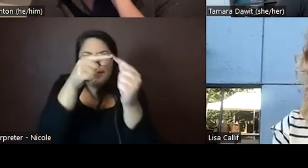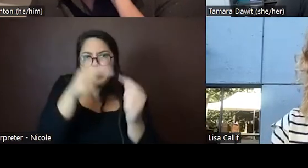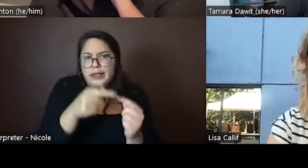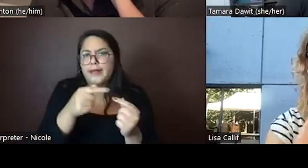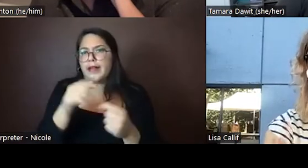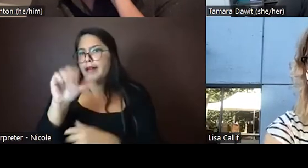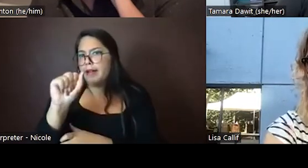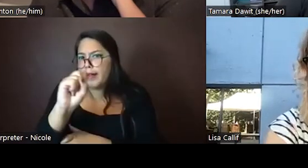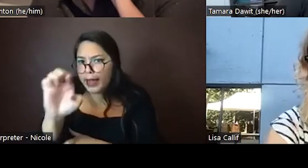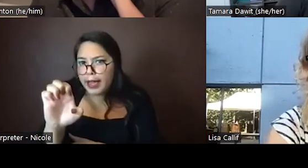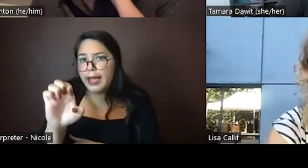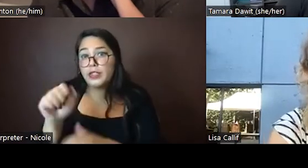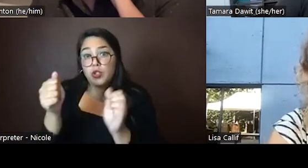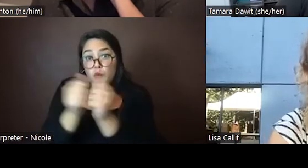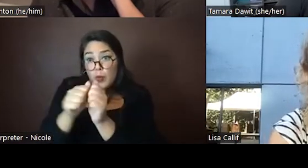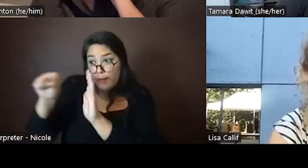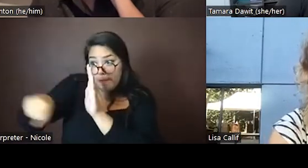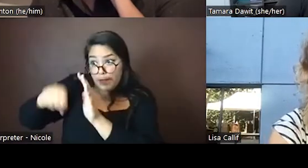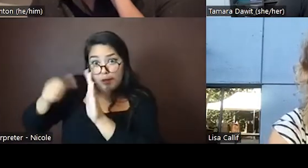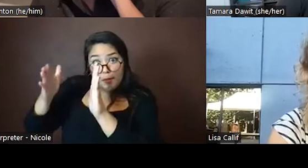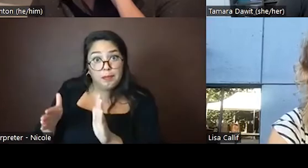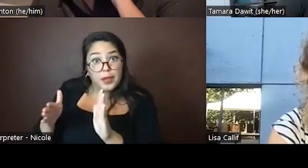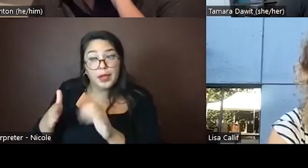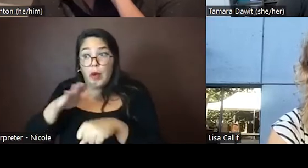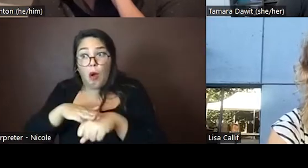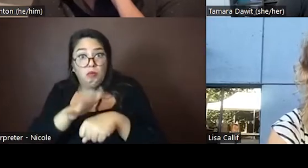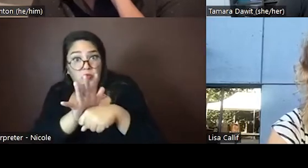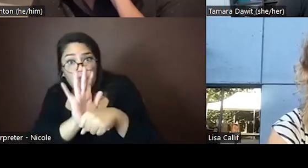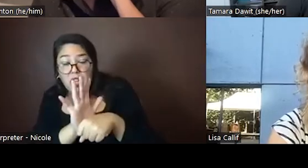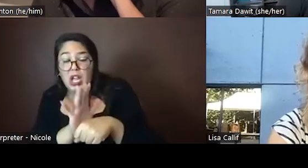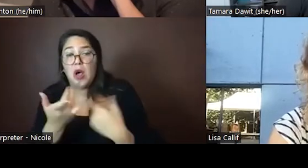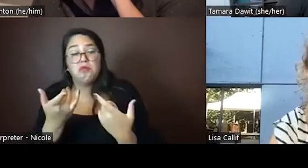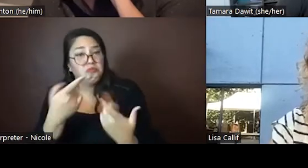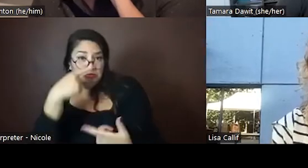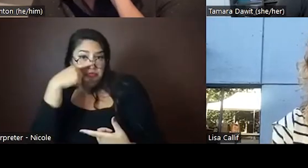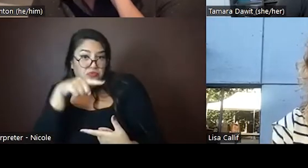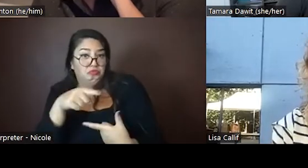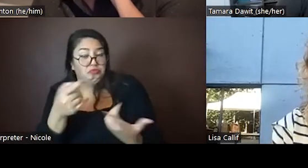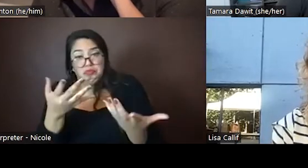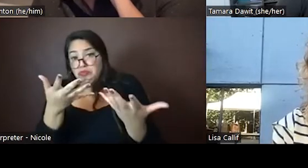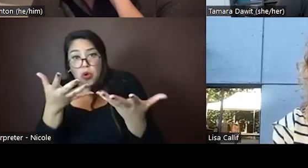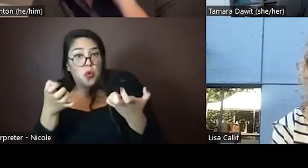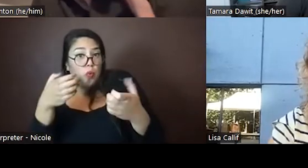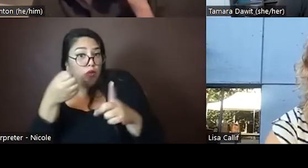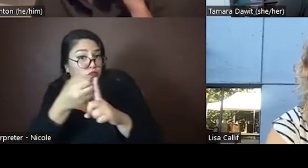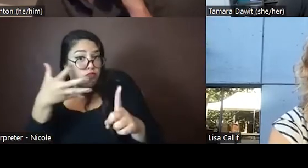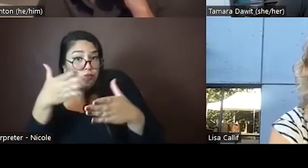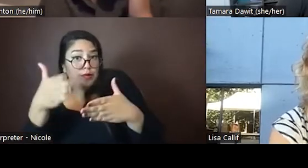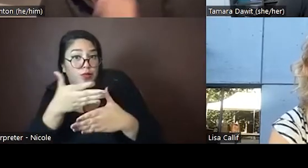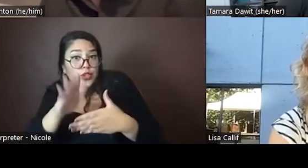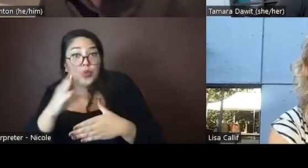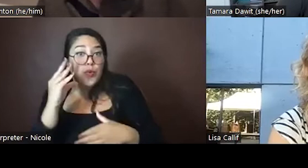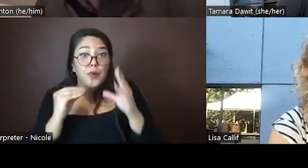films? Thinking about these topics, would you like to share with us your experience in